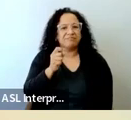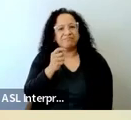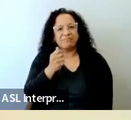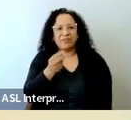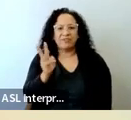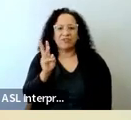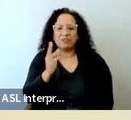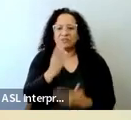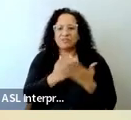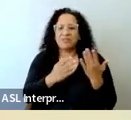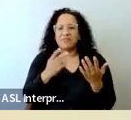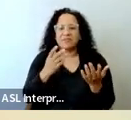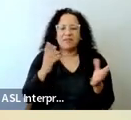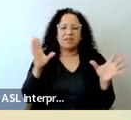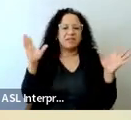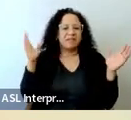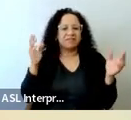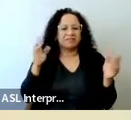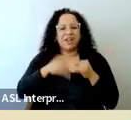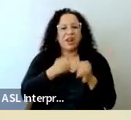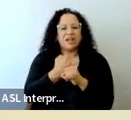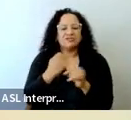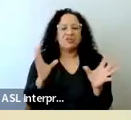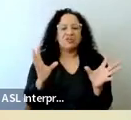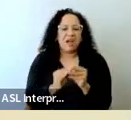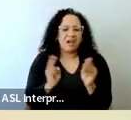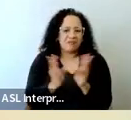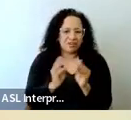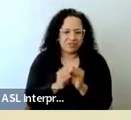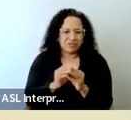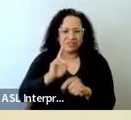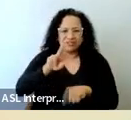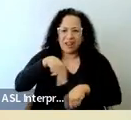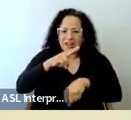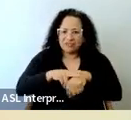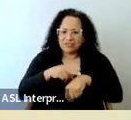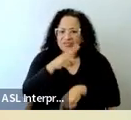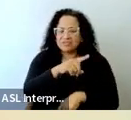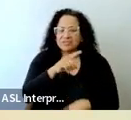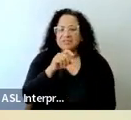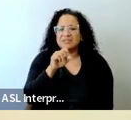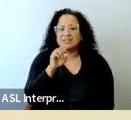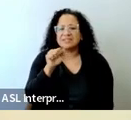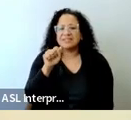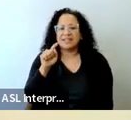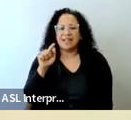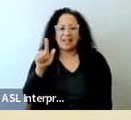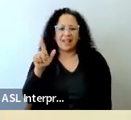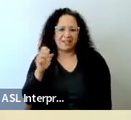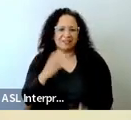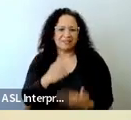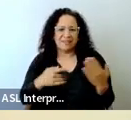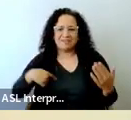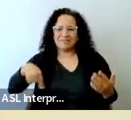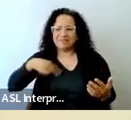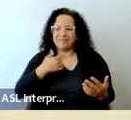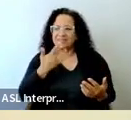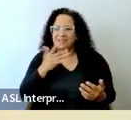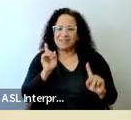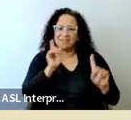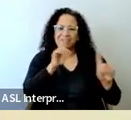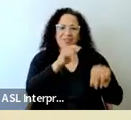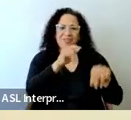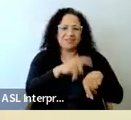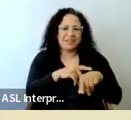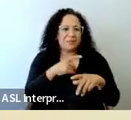big conferences, international self-determination conference. There was a national one in Seattle. Some of us were fortunate enough to go to that. And at that time, there was